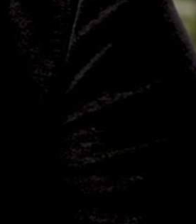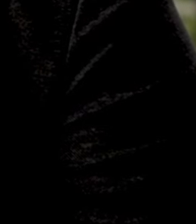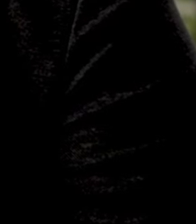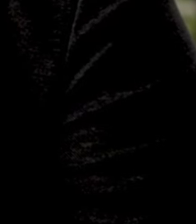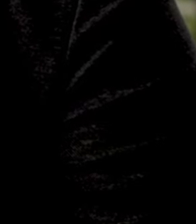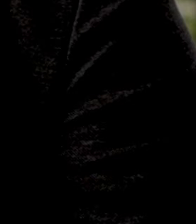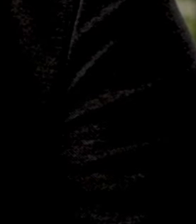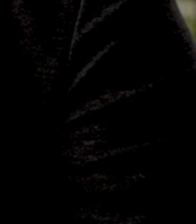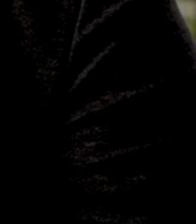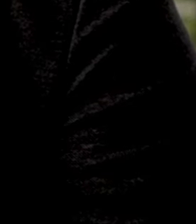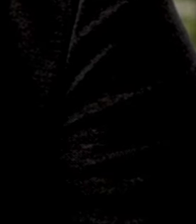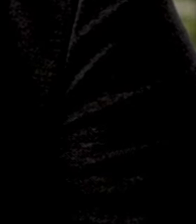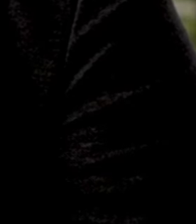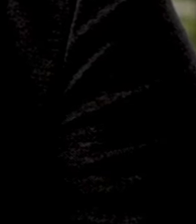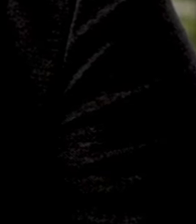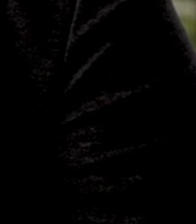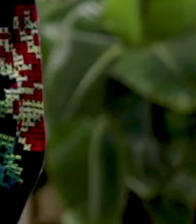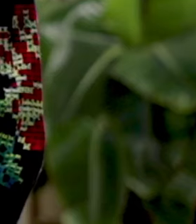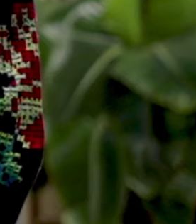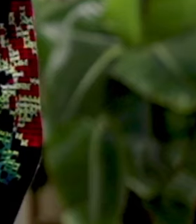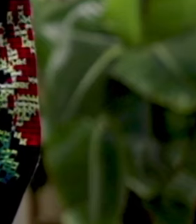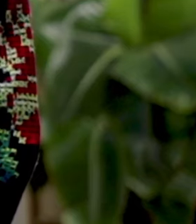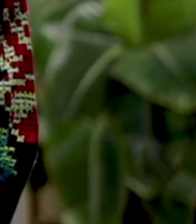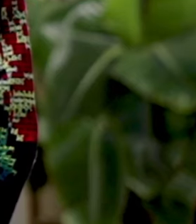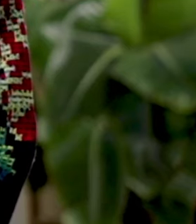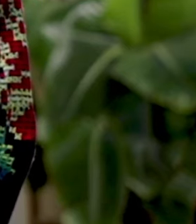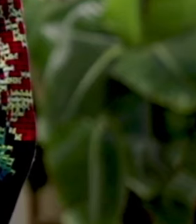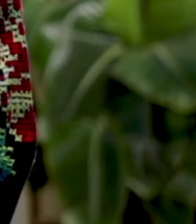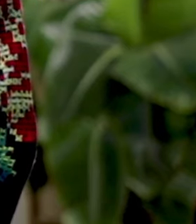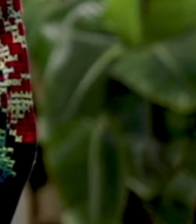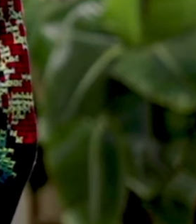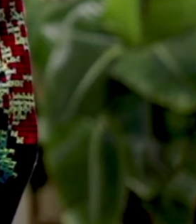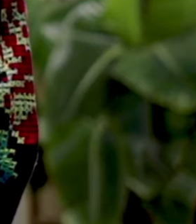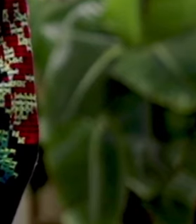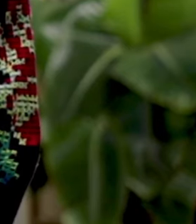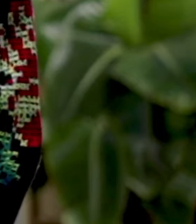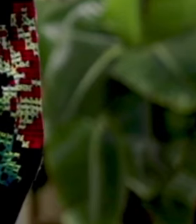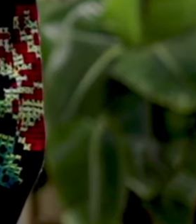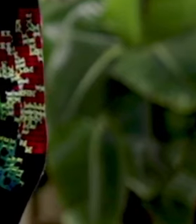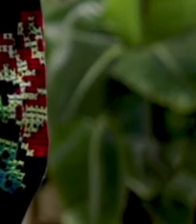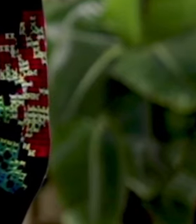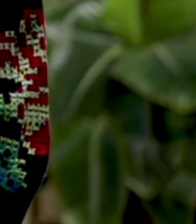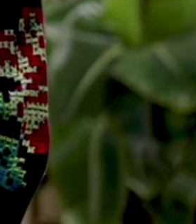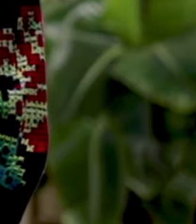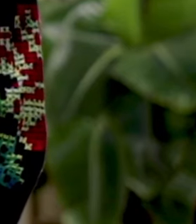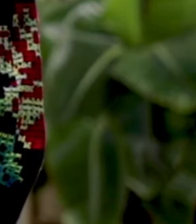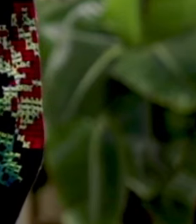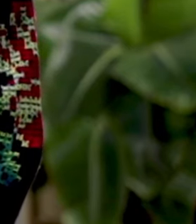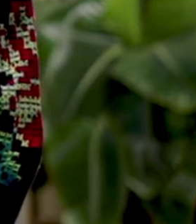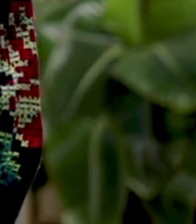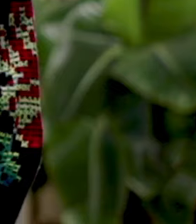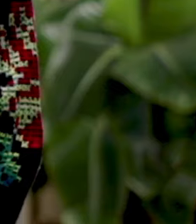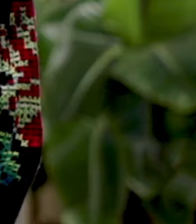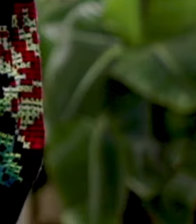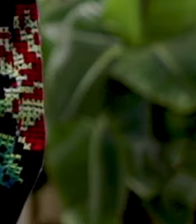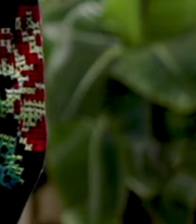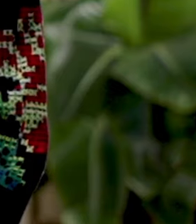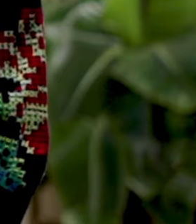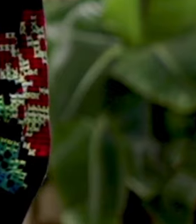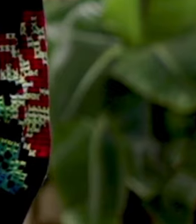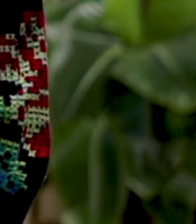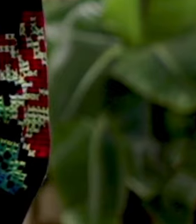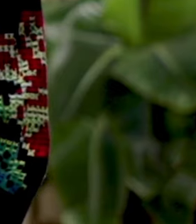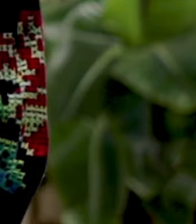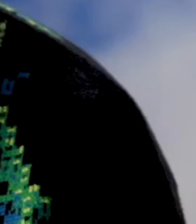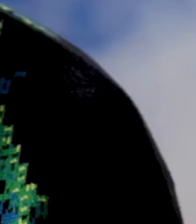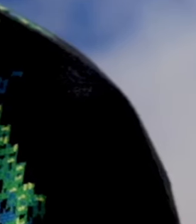constantly learn, to constantly push themselves. They've gone through different things in their lives. Their journey has been a bit different, but they shouldn't be excluded because